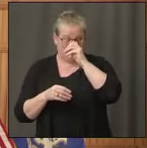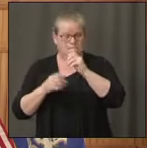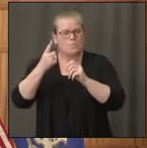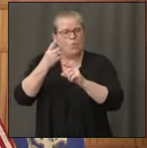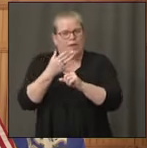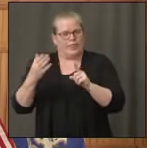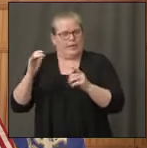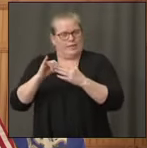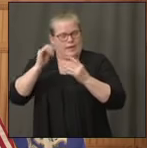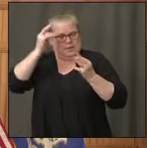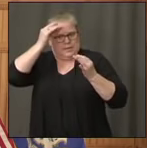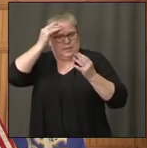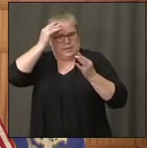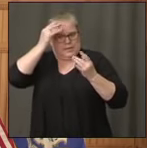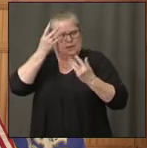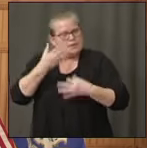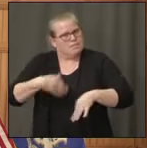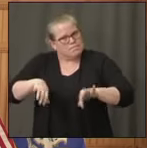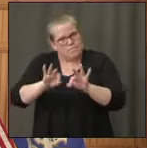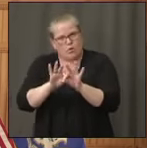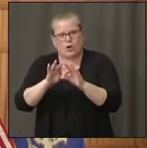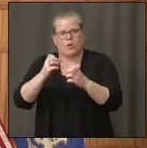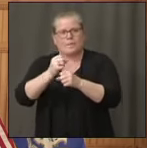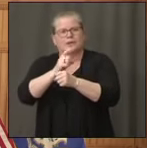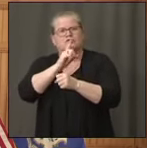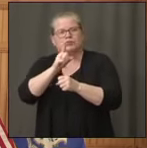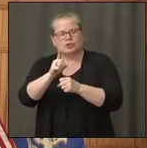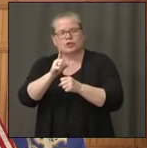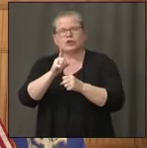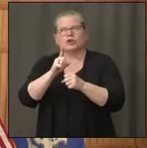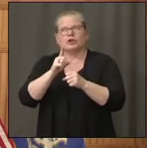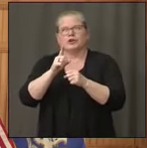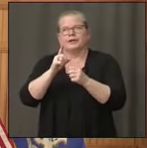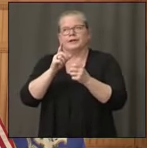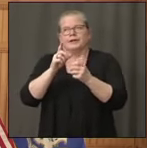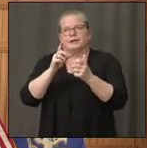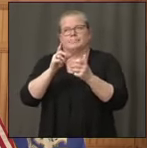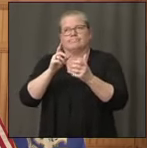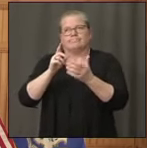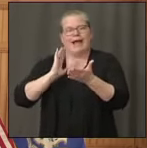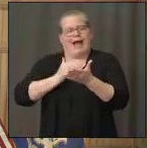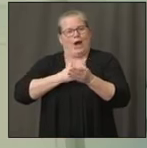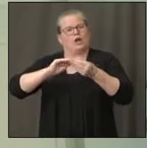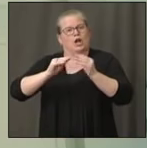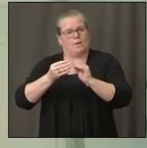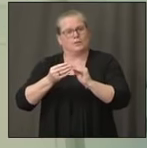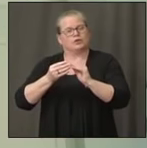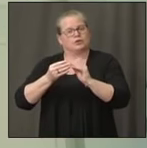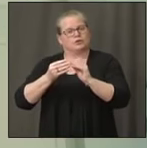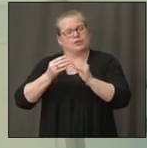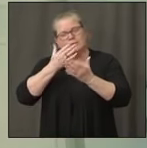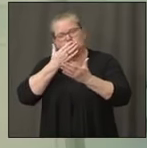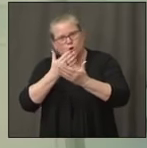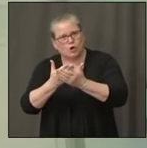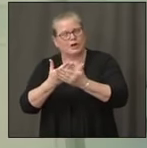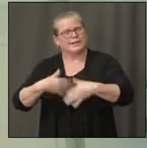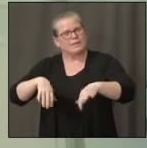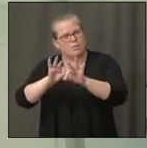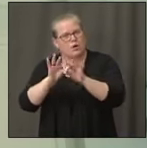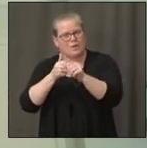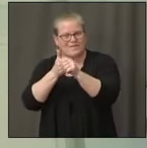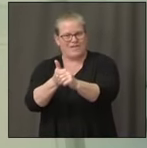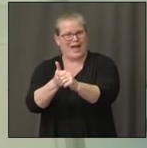keep making sure that we have here in Connecticut. I think it's one of the reasons that we've done so well and our metrics are so strong to date. But as we enter in phase